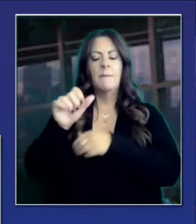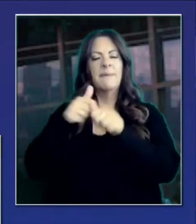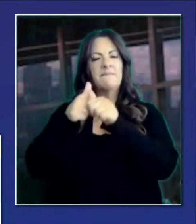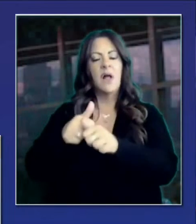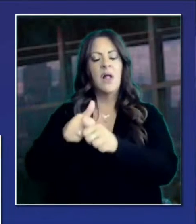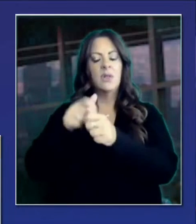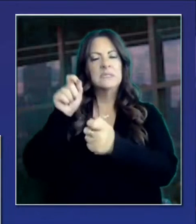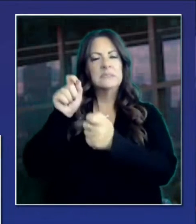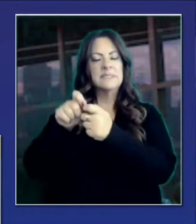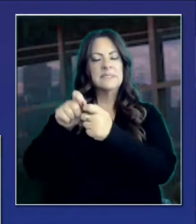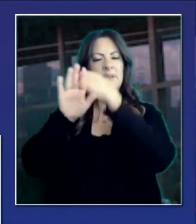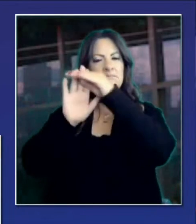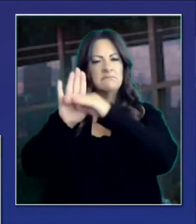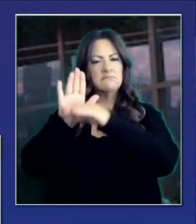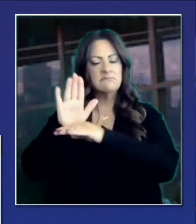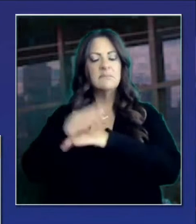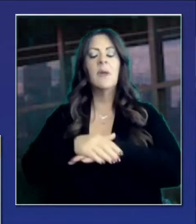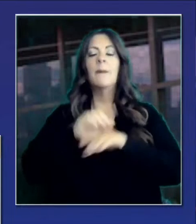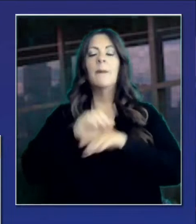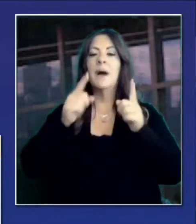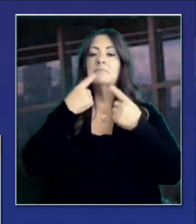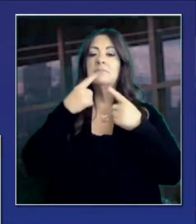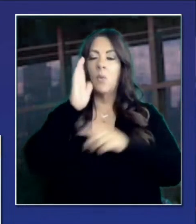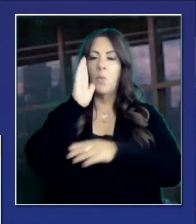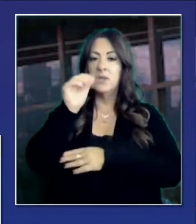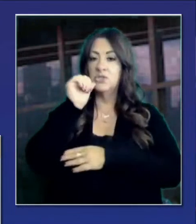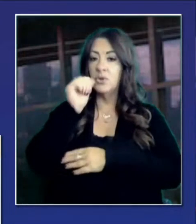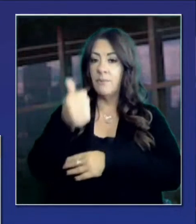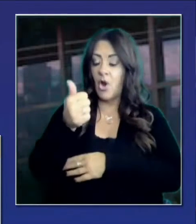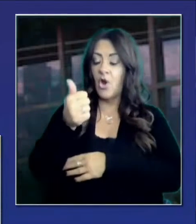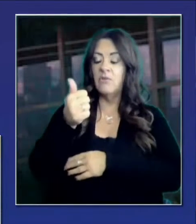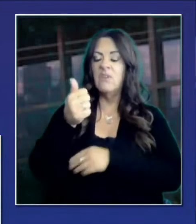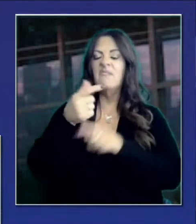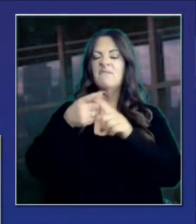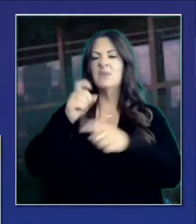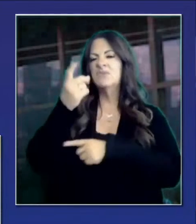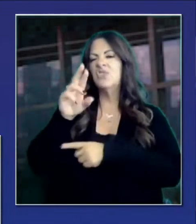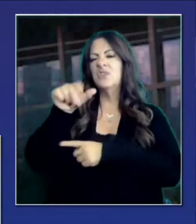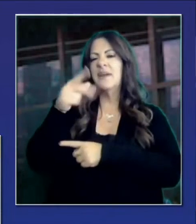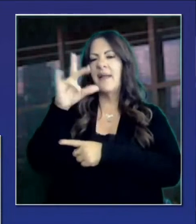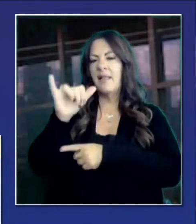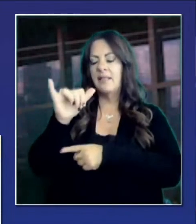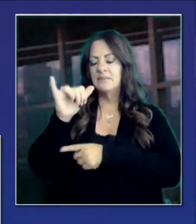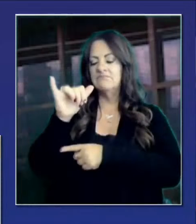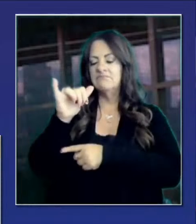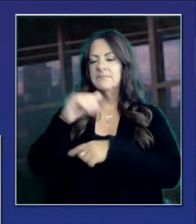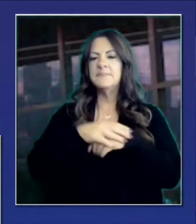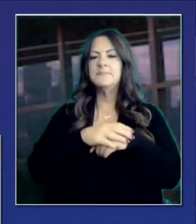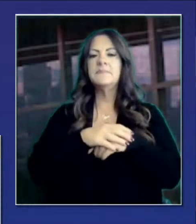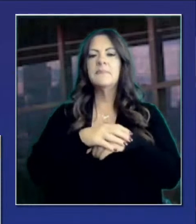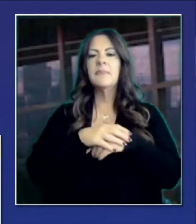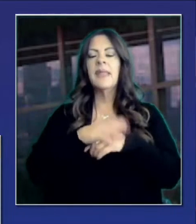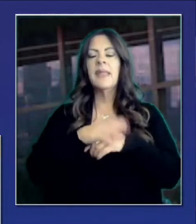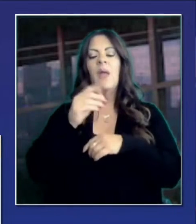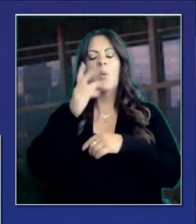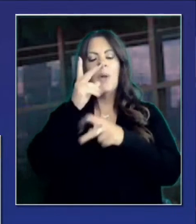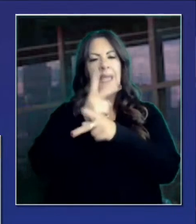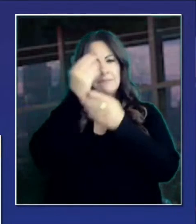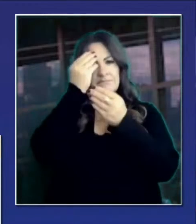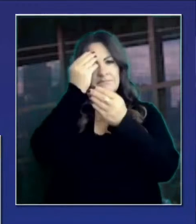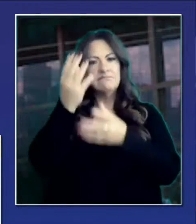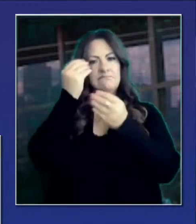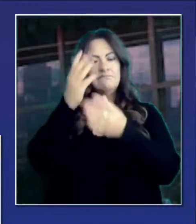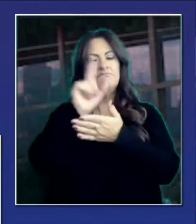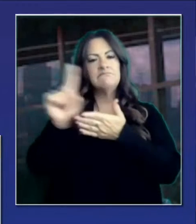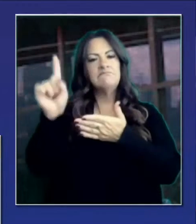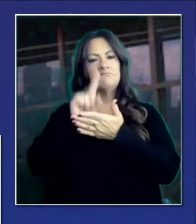tomorrow, the update in those tiers, on those tiers, will be provided by Dr. Galley, and will consistently update in hope and expectation, if